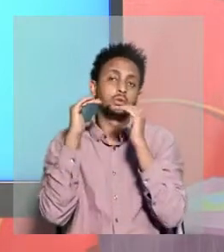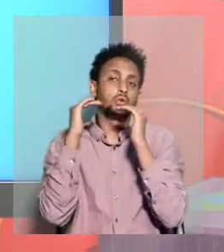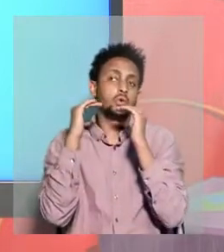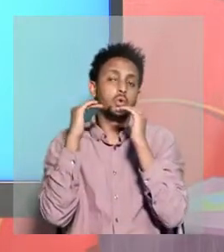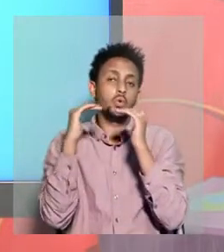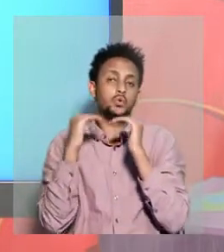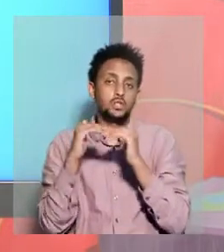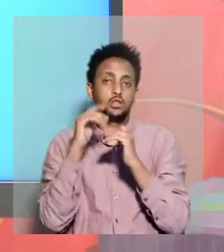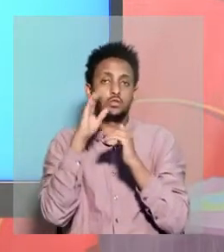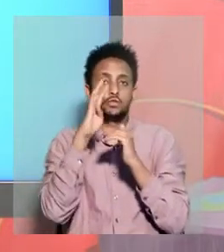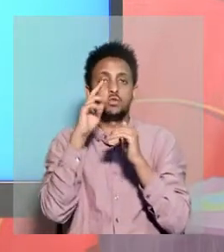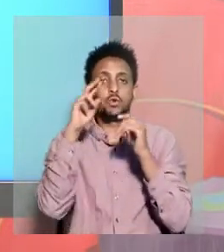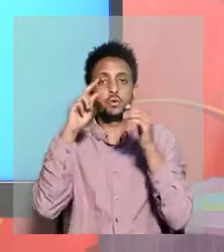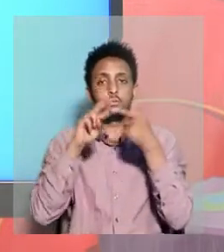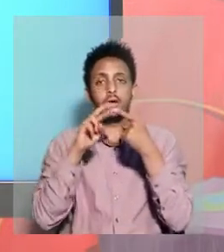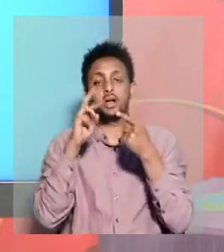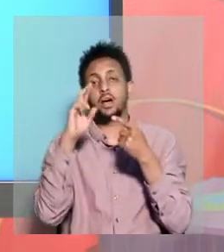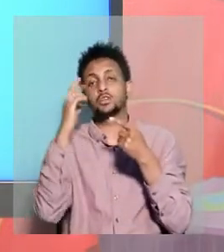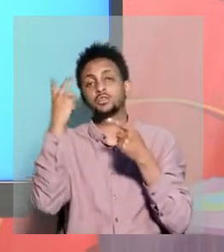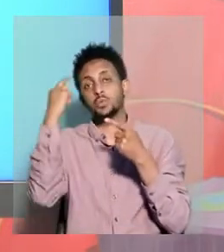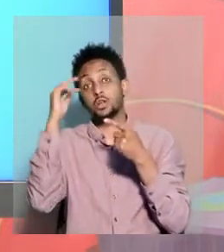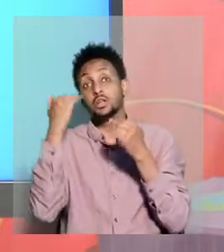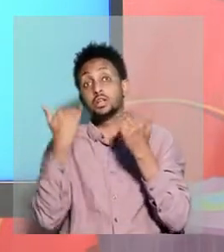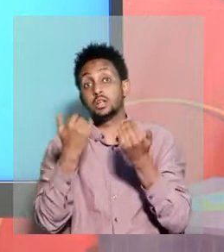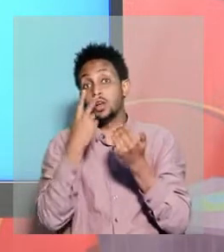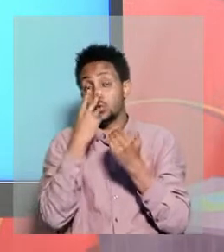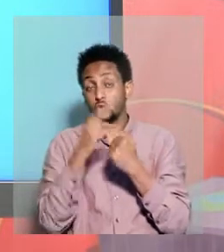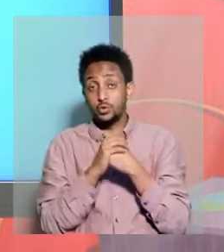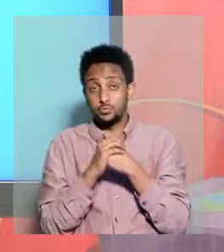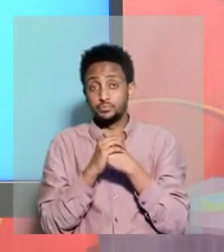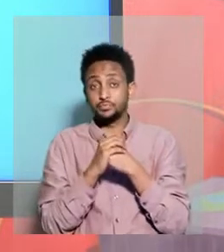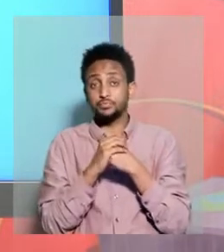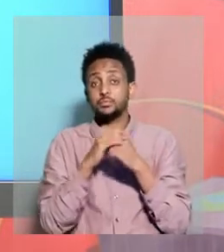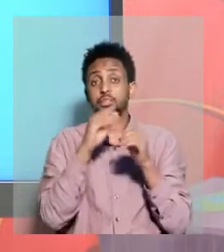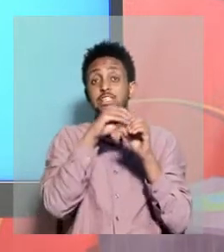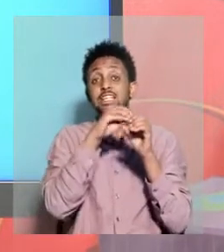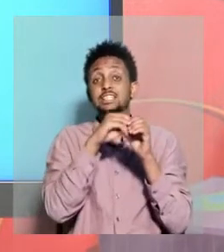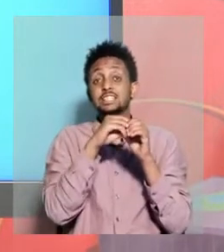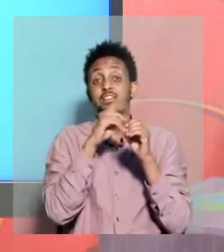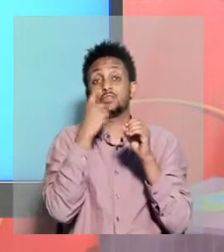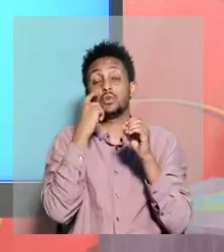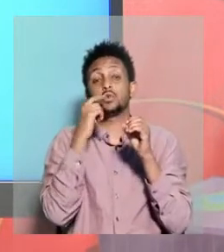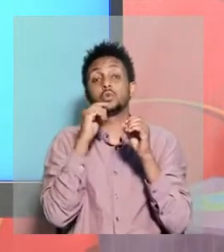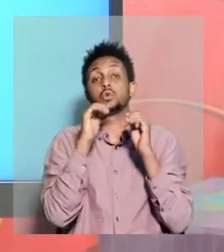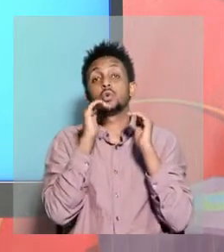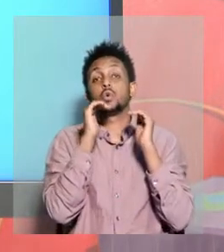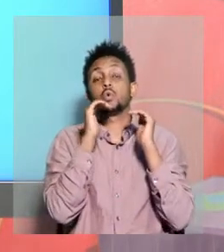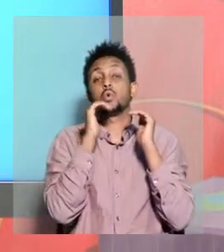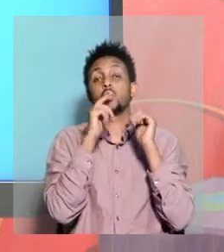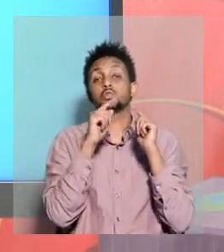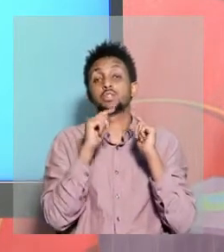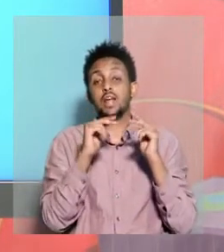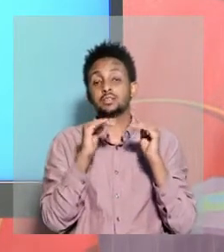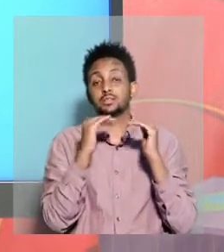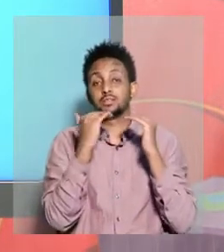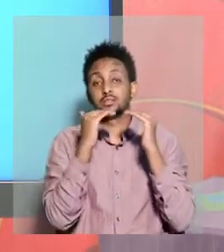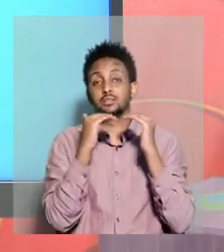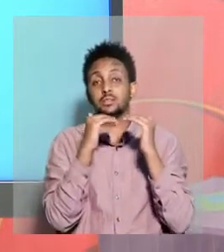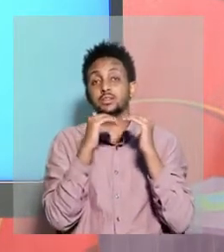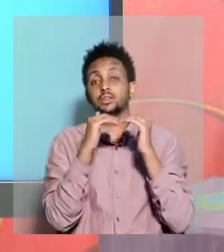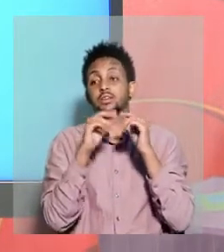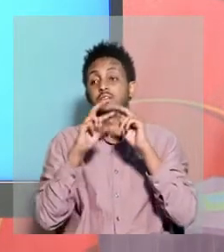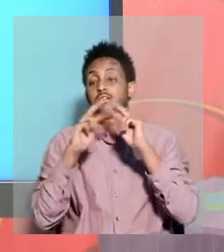power P, 4 pi r squared. Now look here, the intensity varies for a constant power P. The intensity